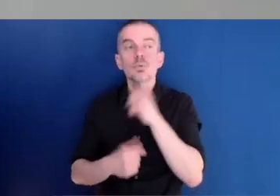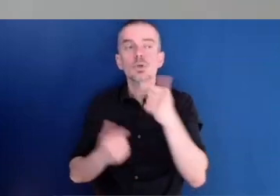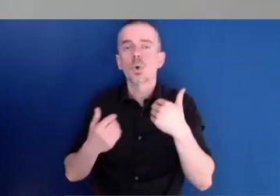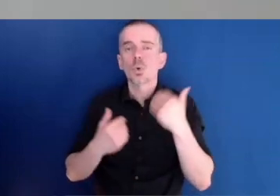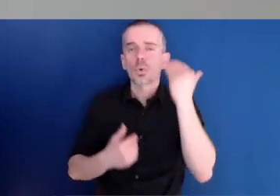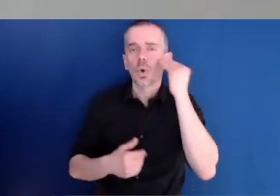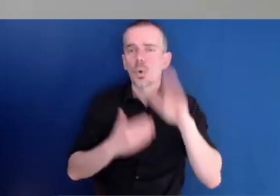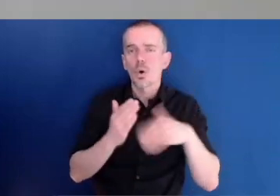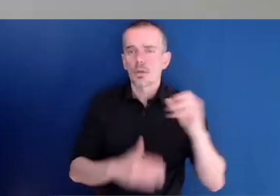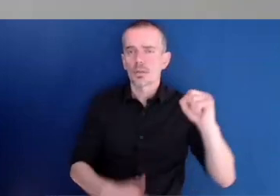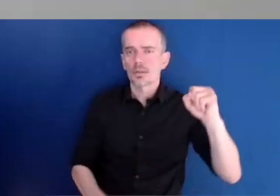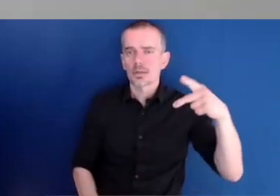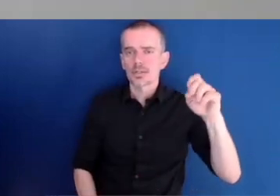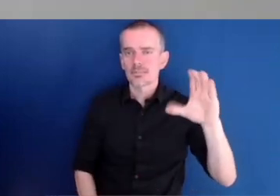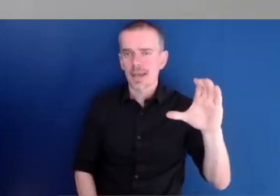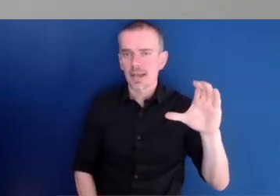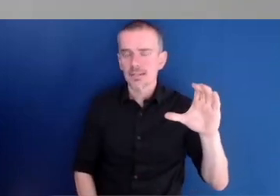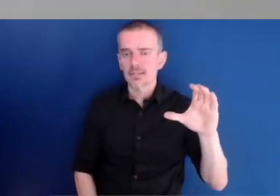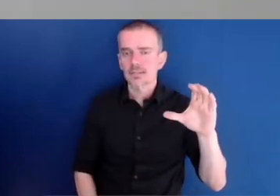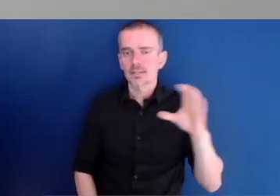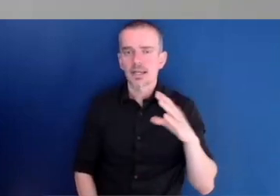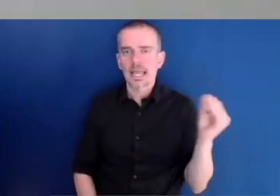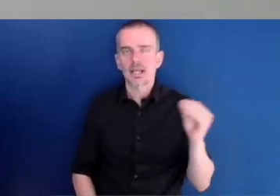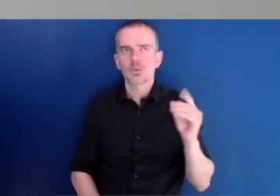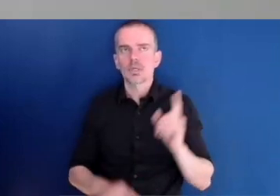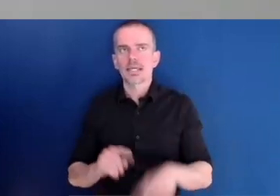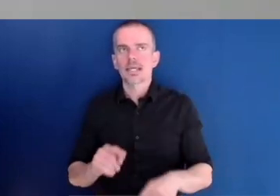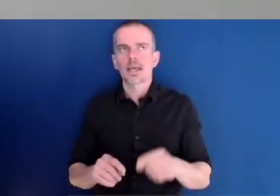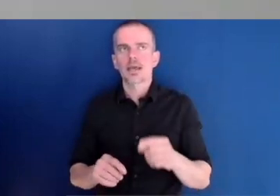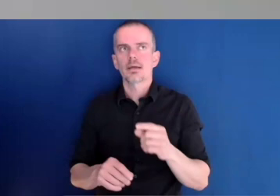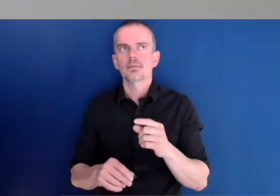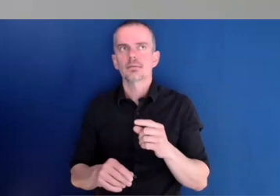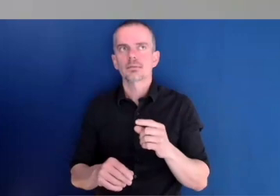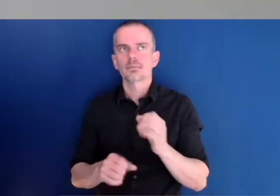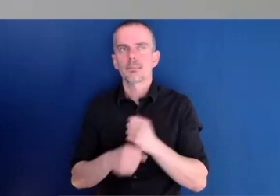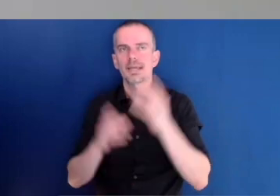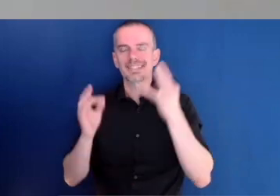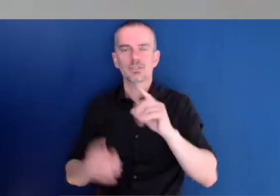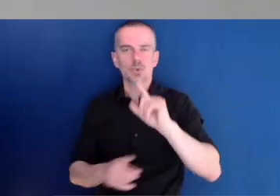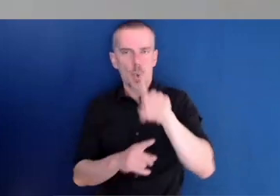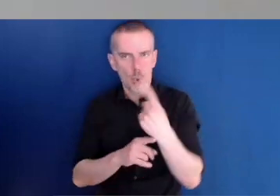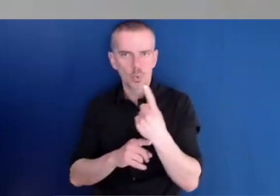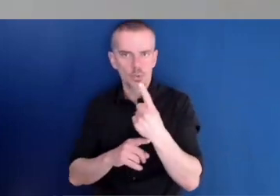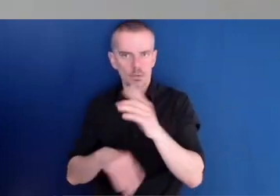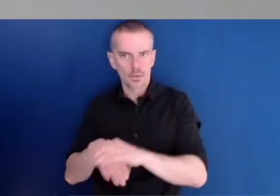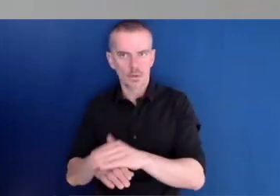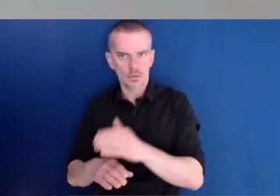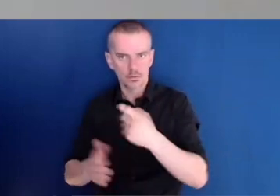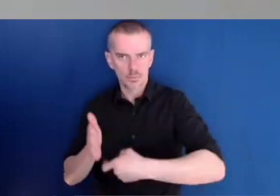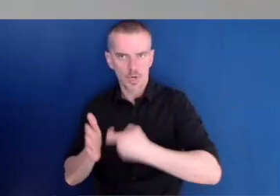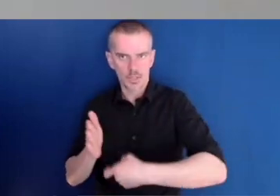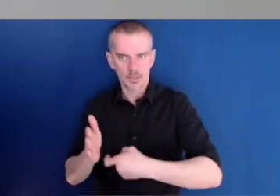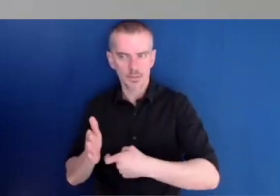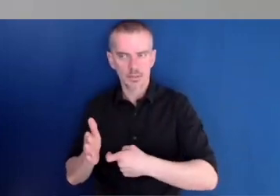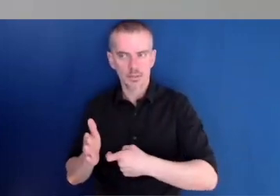and so and we can't make a decision solely on the basis of price, right? Then in that case, sealed bids